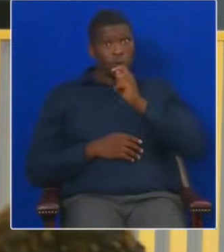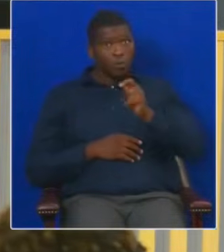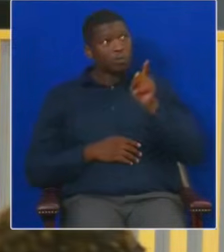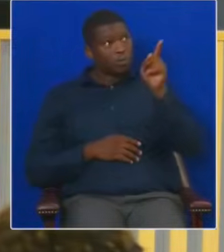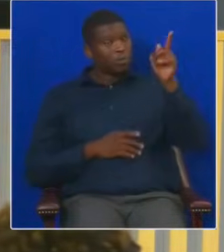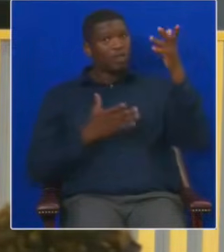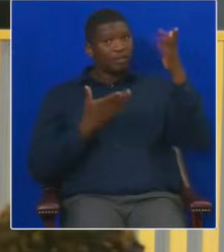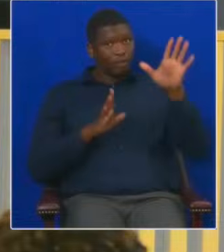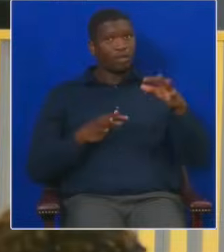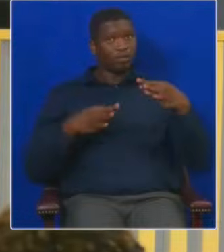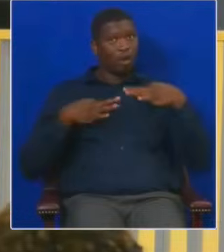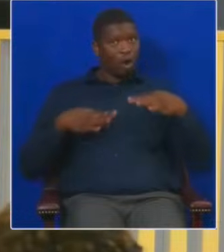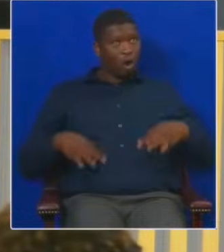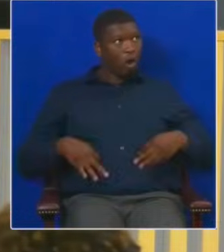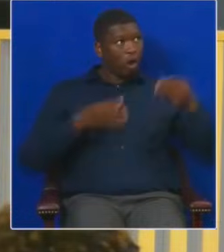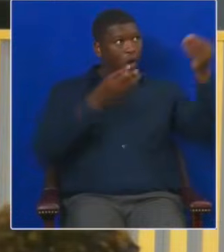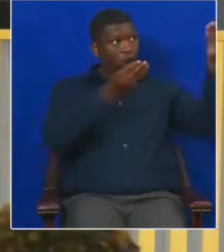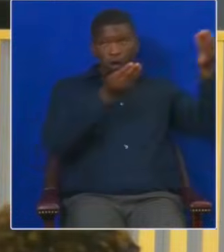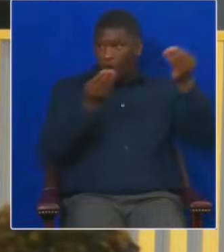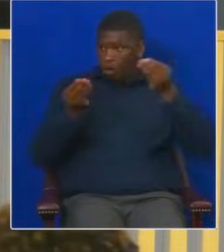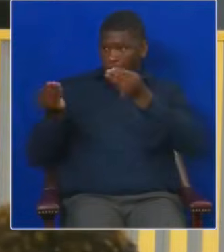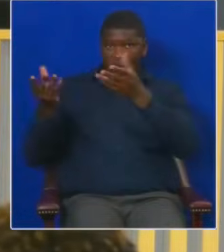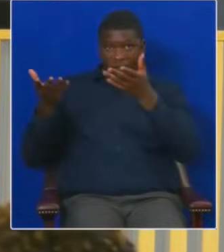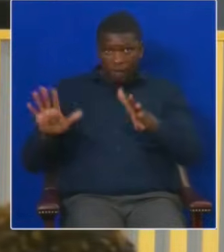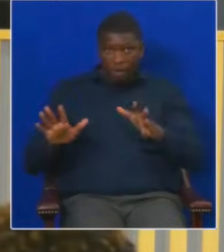indeed attended to